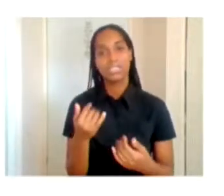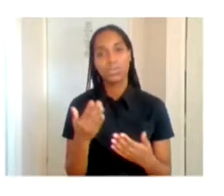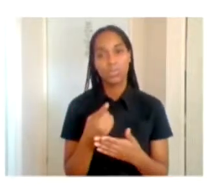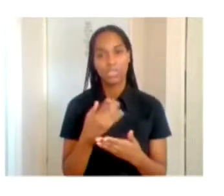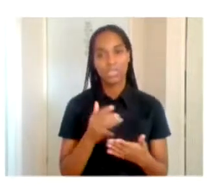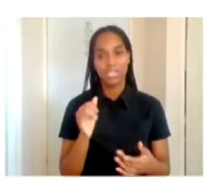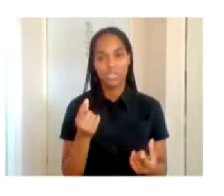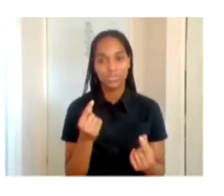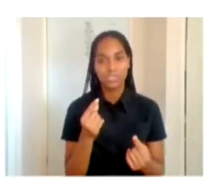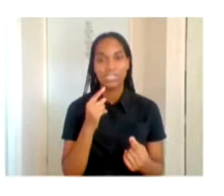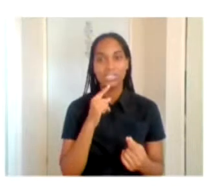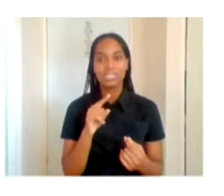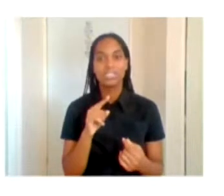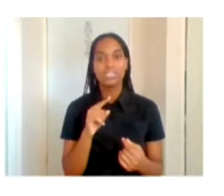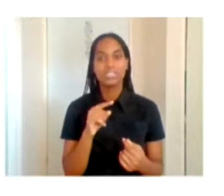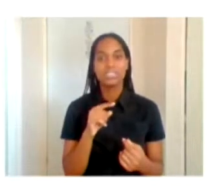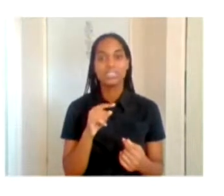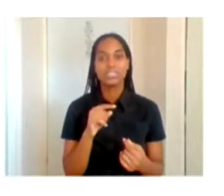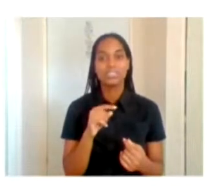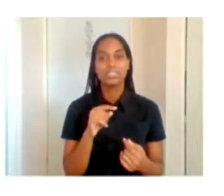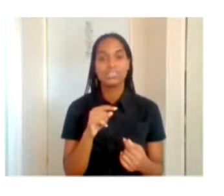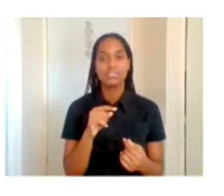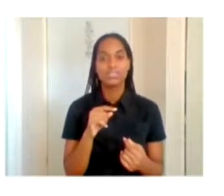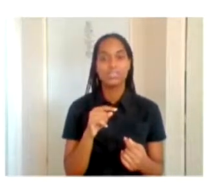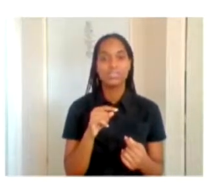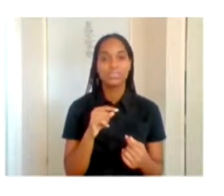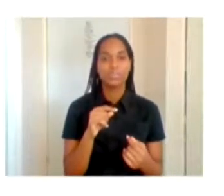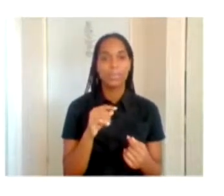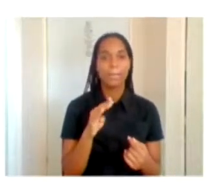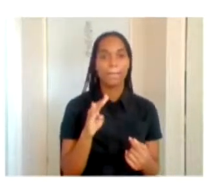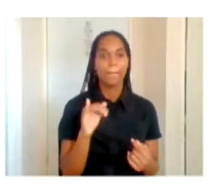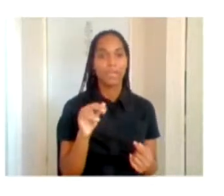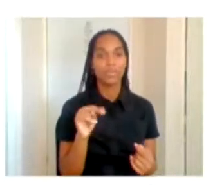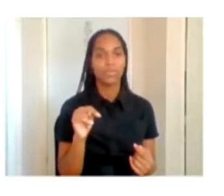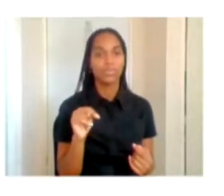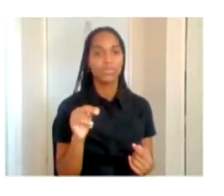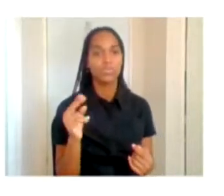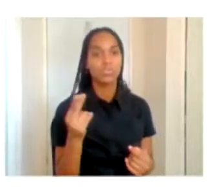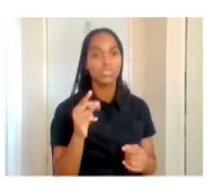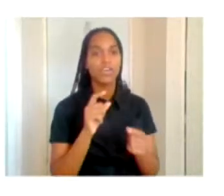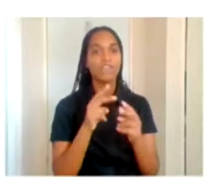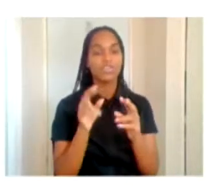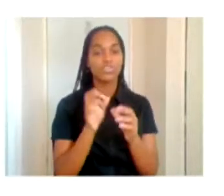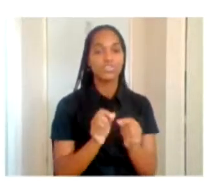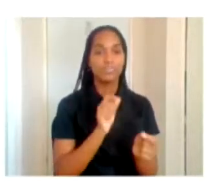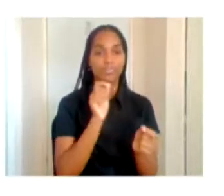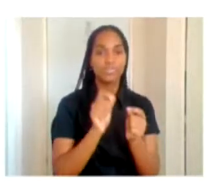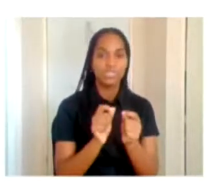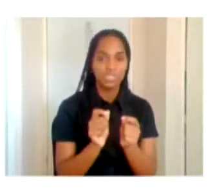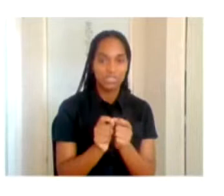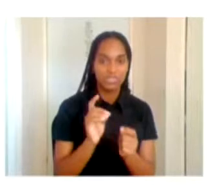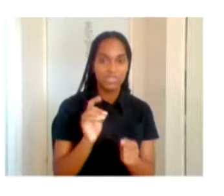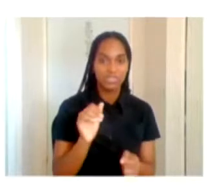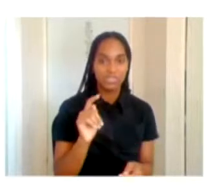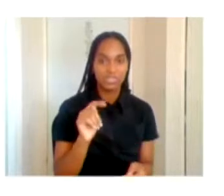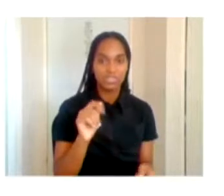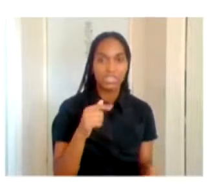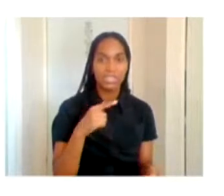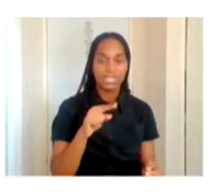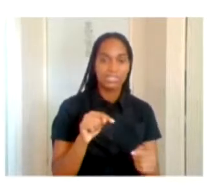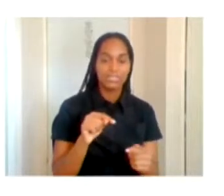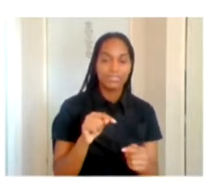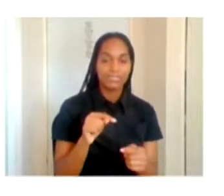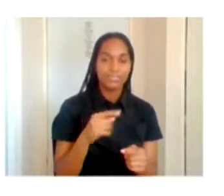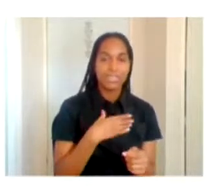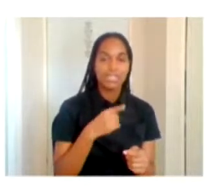which cranks down the bandwidth to be using a very specific amount of data, and it's clipped to that. So basically it's